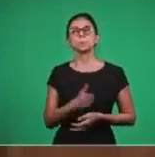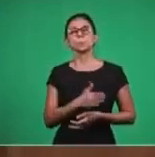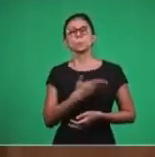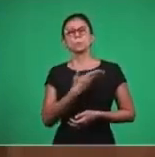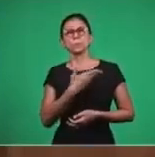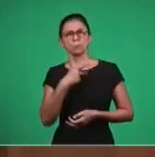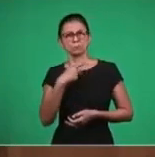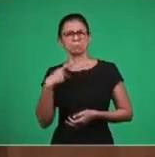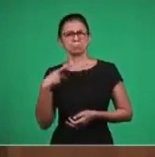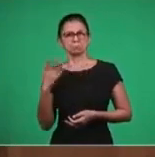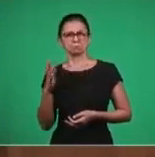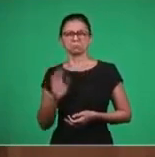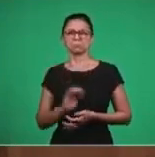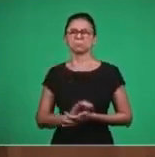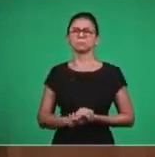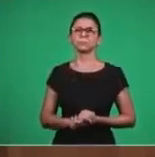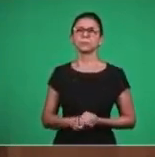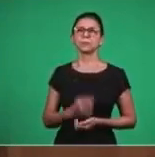brethren,